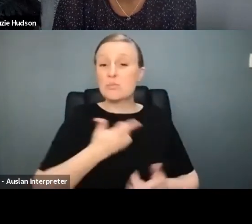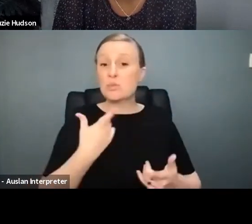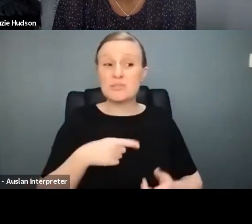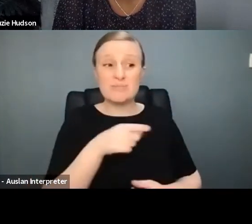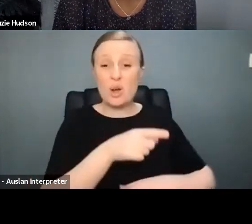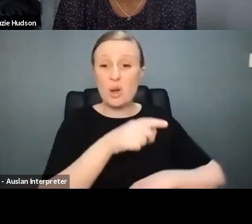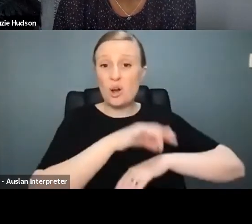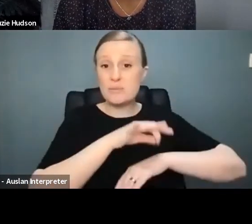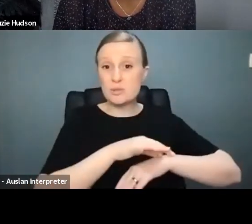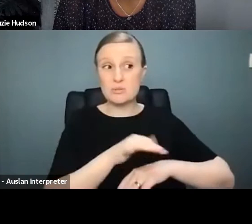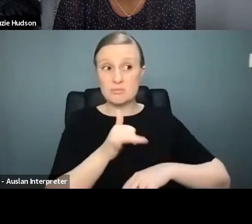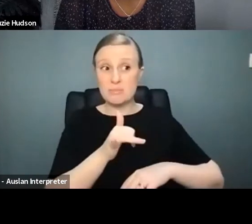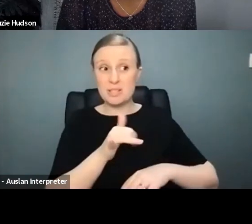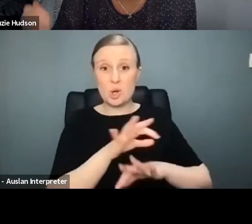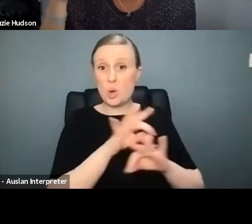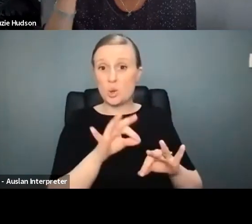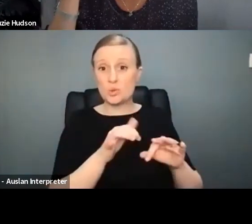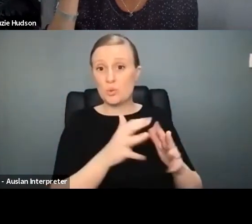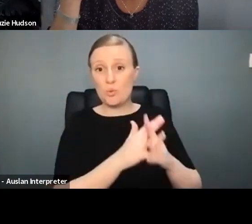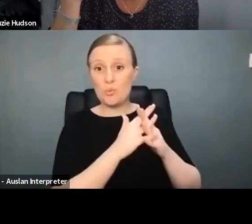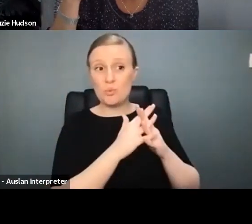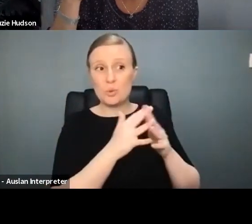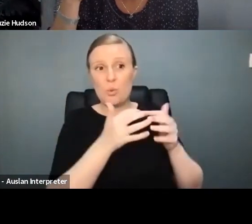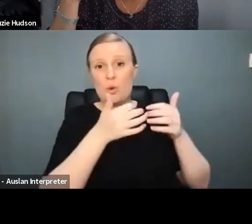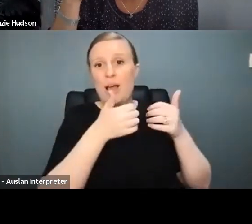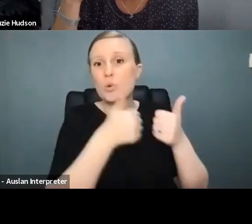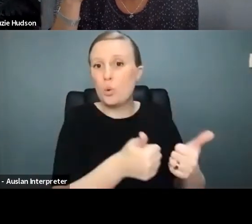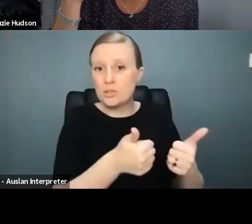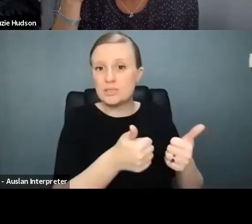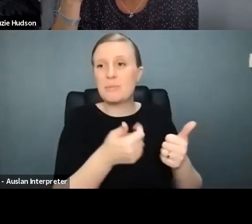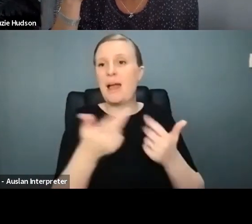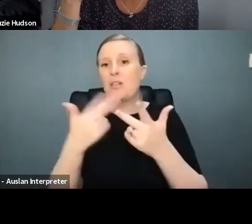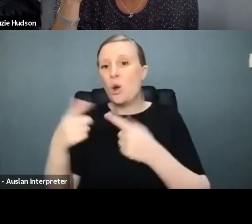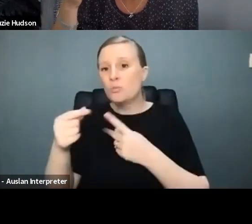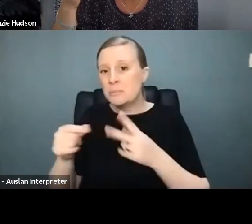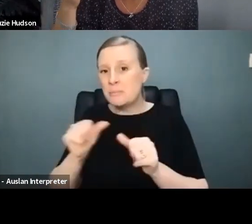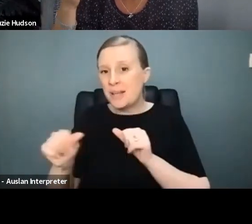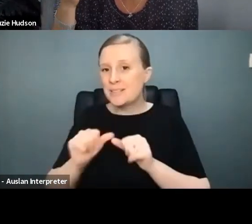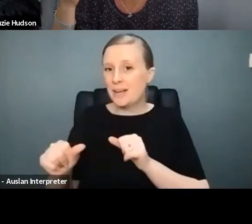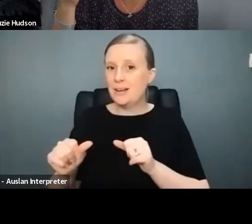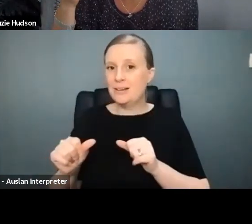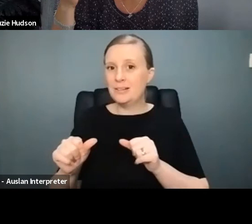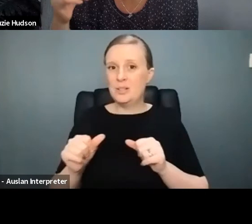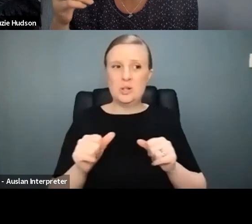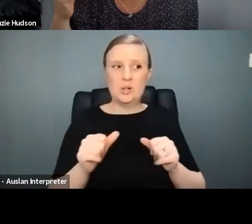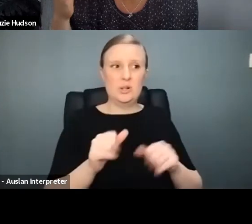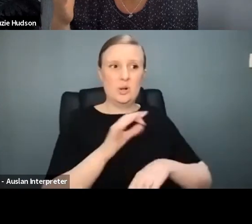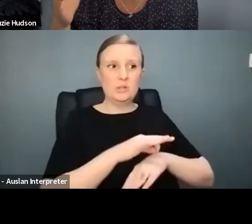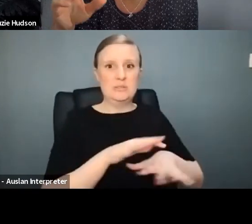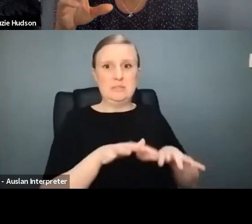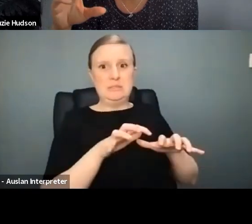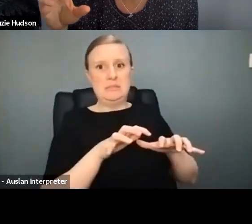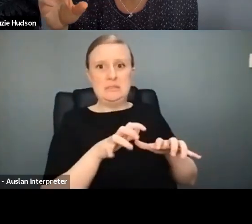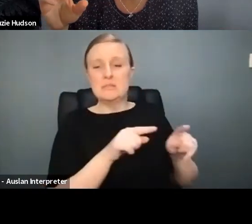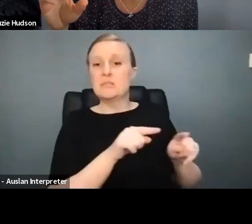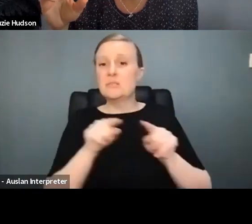as useful as perhaps other options. And so I think what we are also seeing though is that there is a greater appreciation for